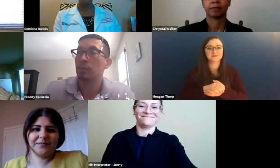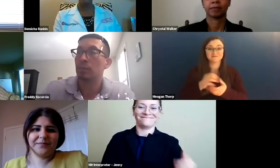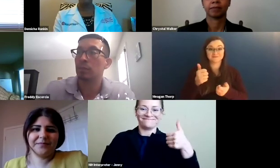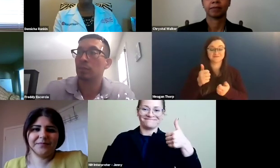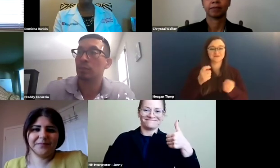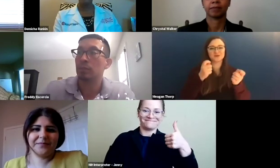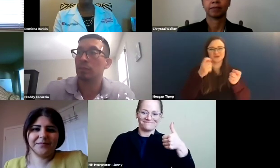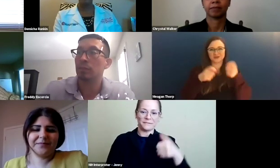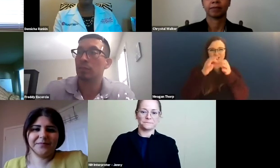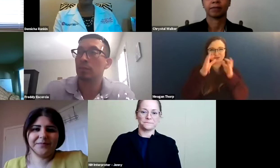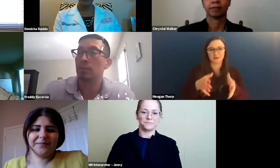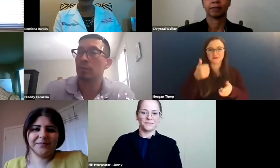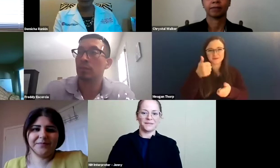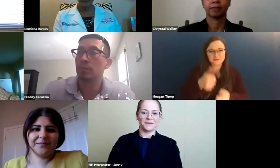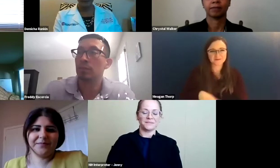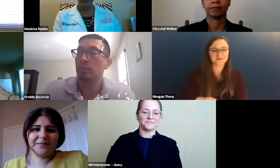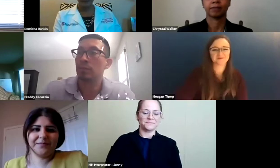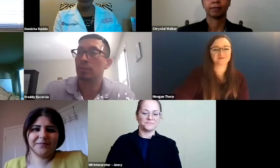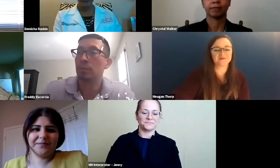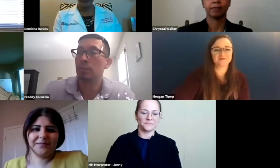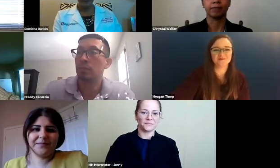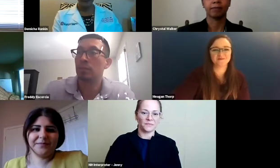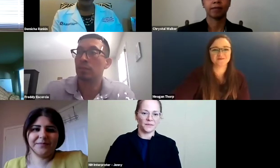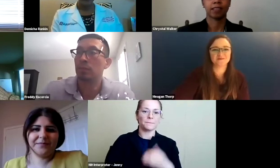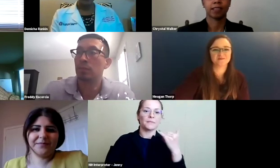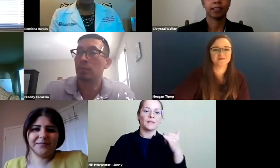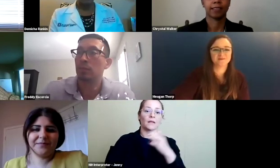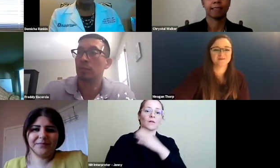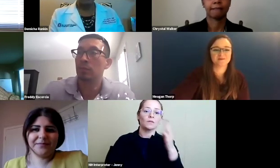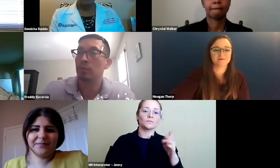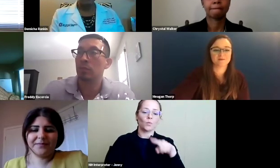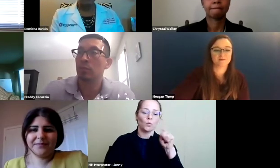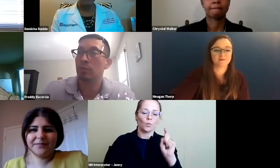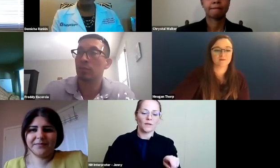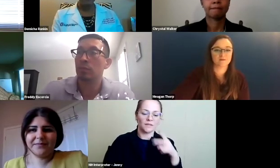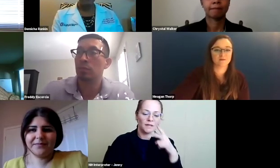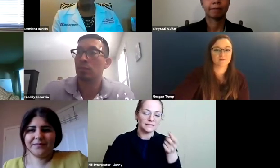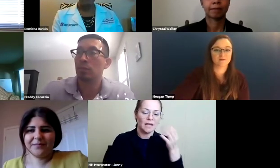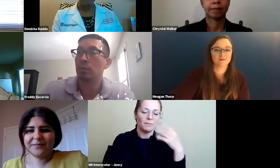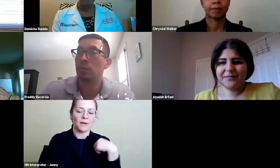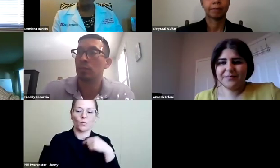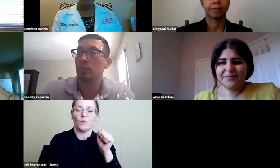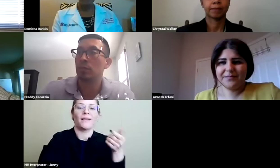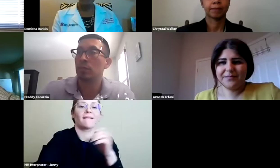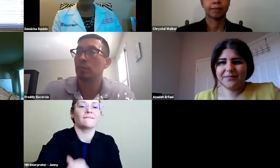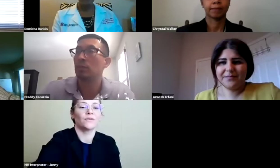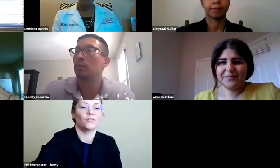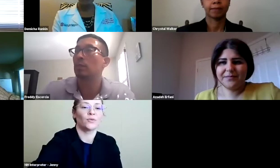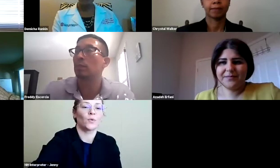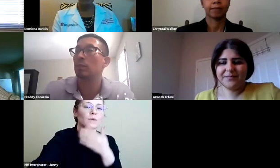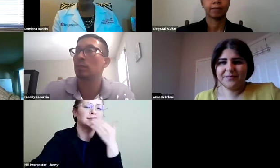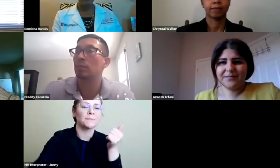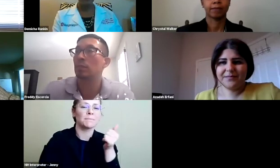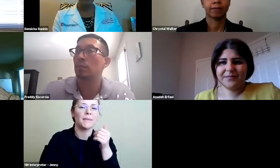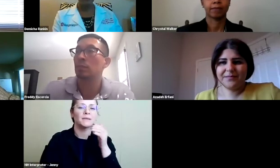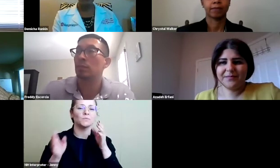Okay, I think we're good. All right, so let's go to the next question. Let's see how many we can cover. What is the best way to